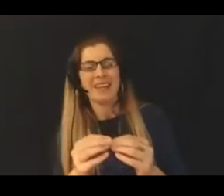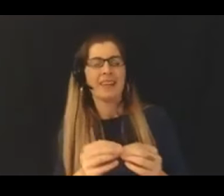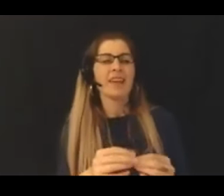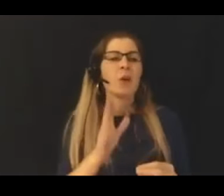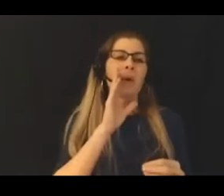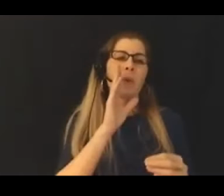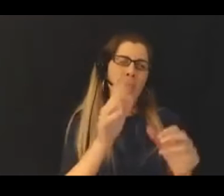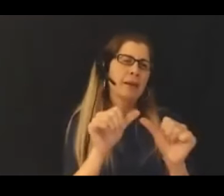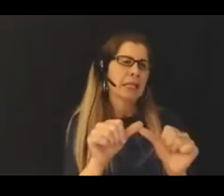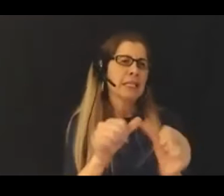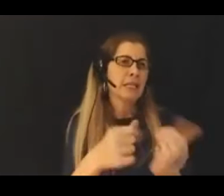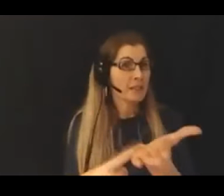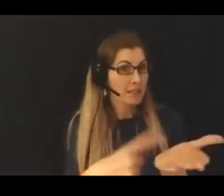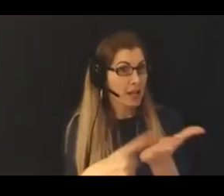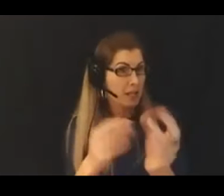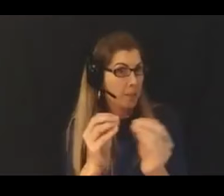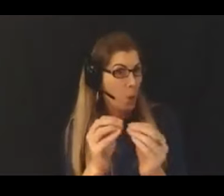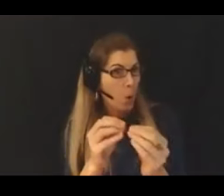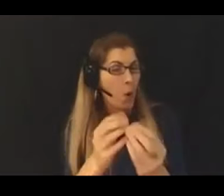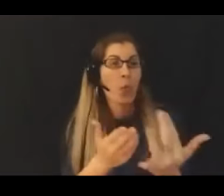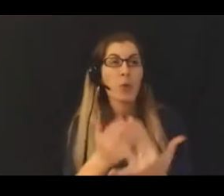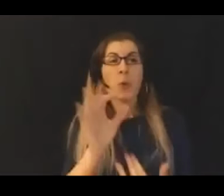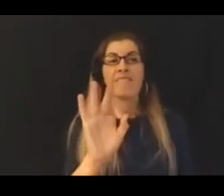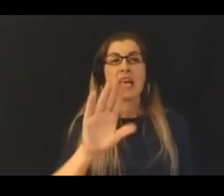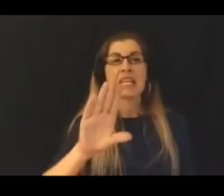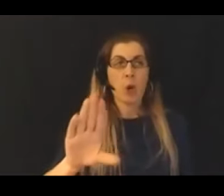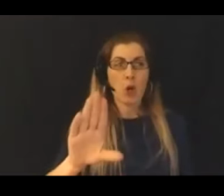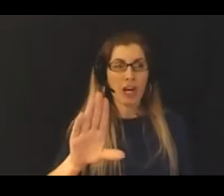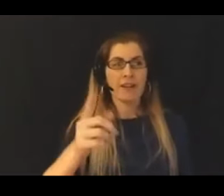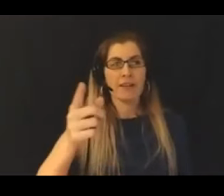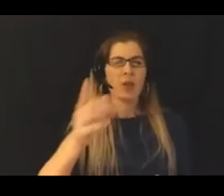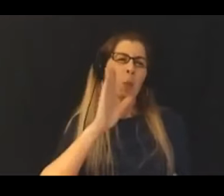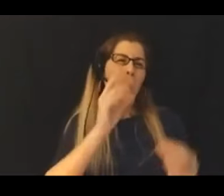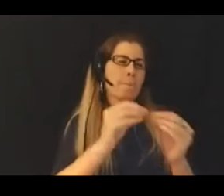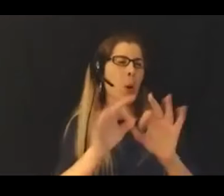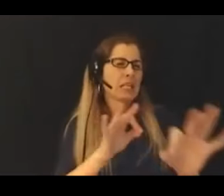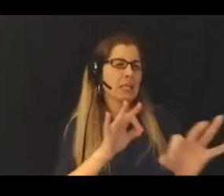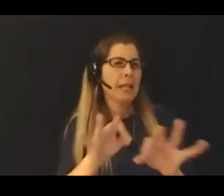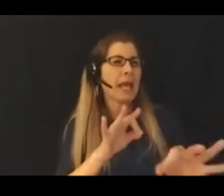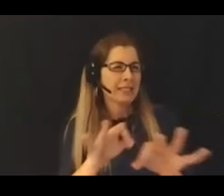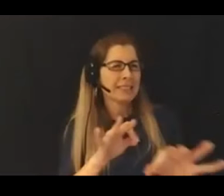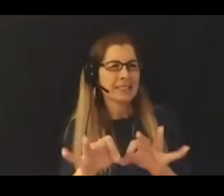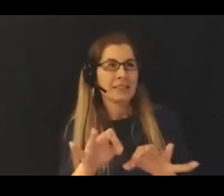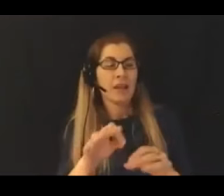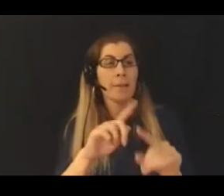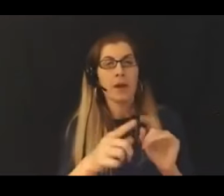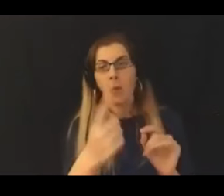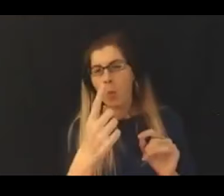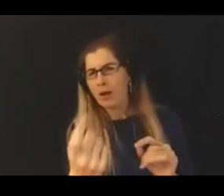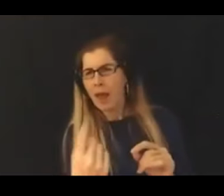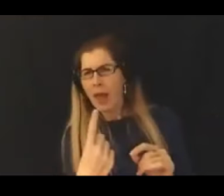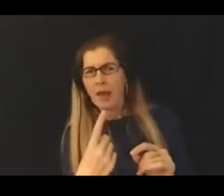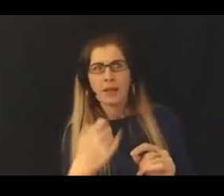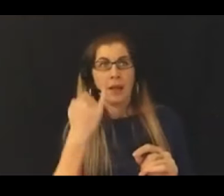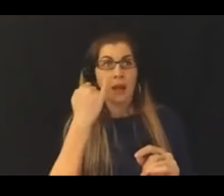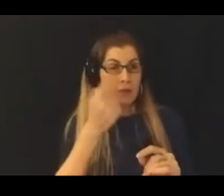continue, or can continue, this conversation via our Facebook page, which we will talk about in the closing. But there is a question asking whether or not